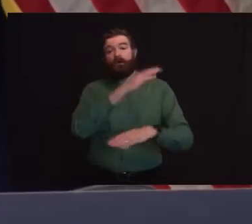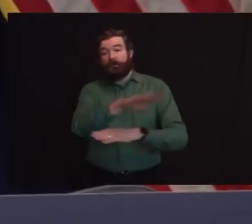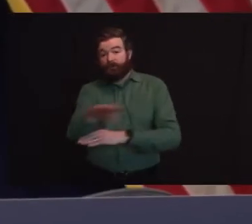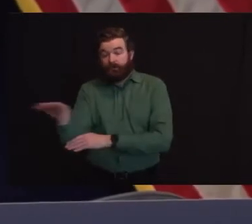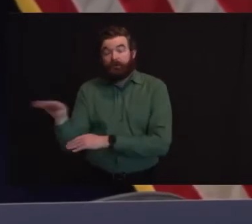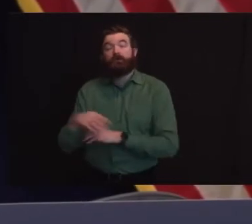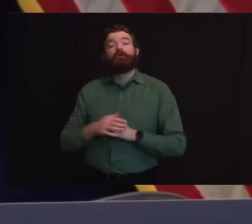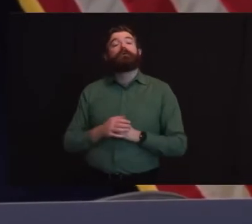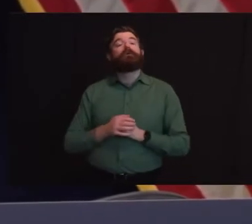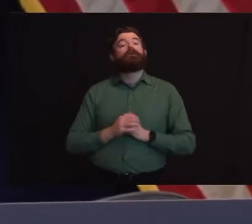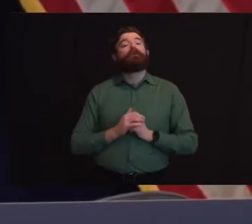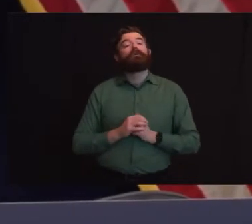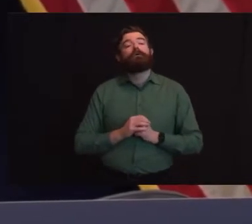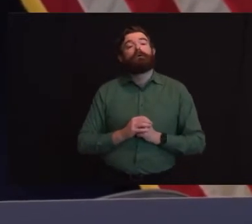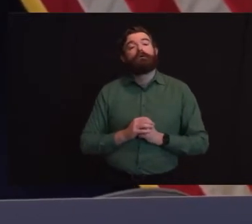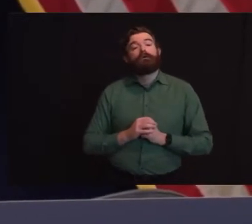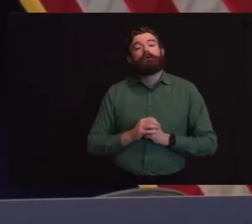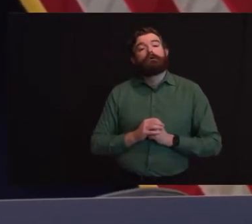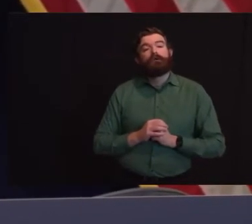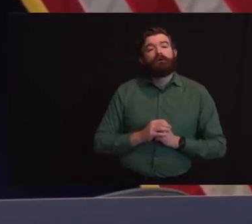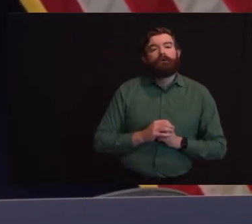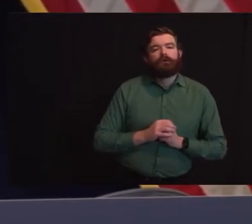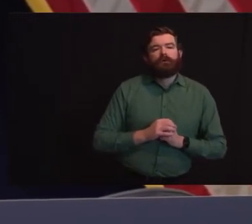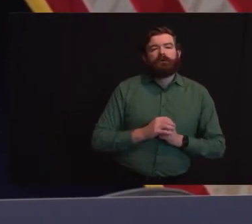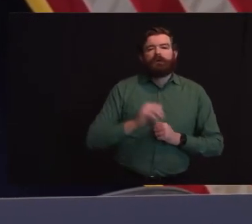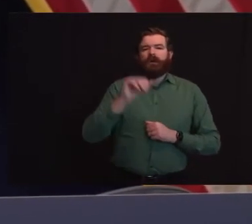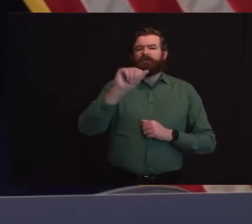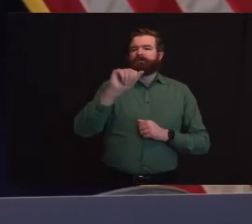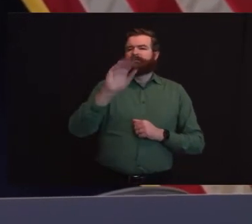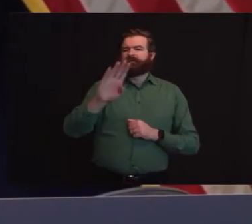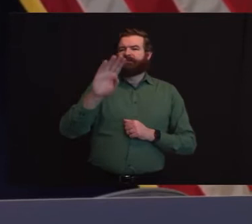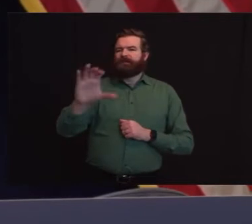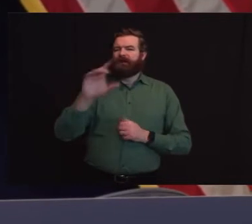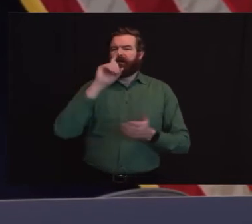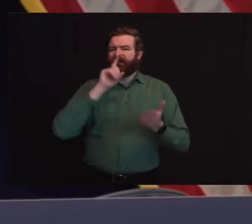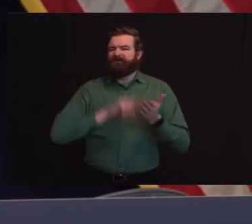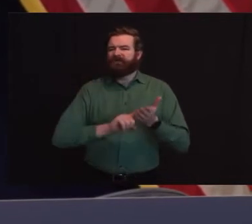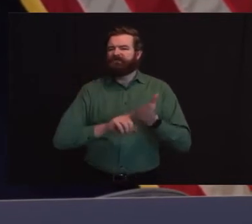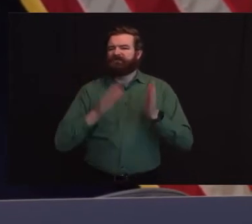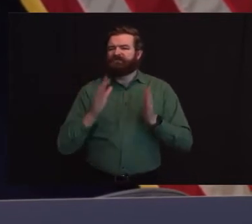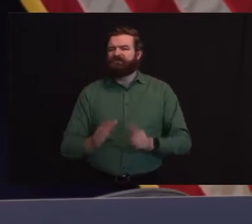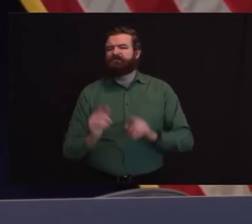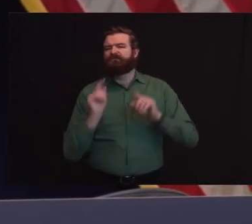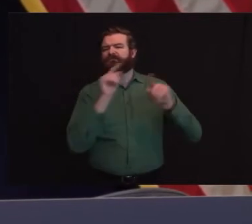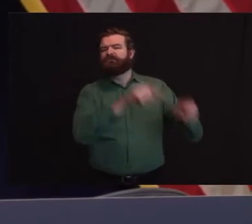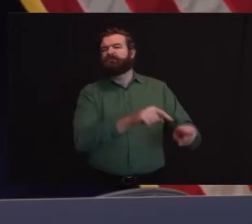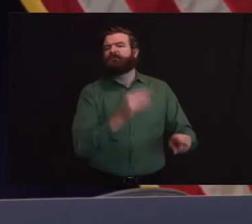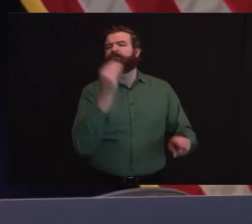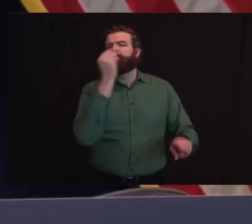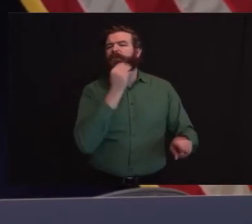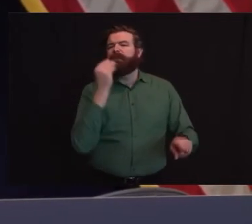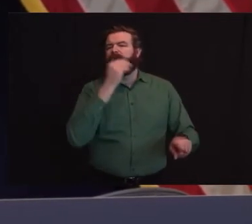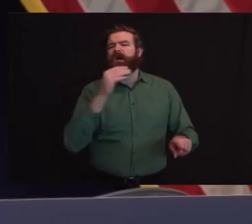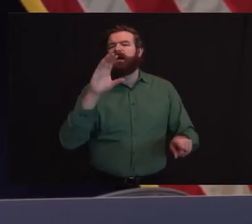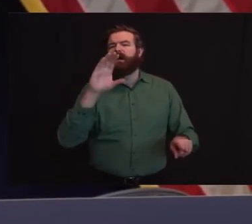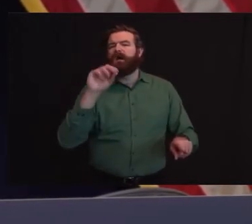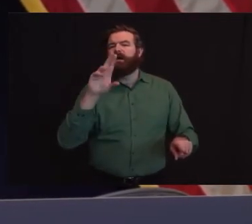compliance, ABC investigators went out last night in Monmouth County. They did 55 compliance